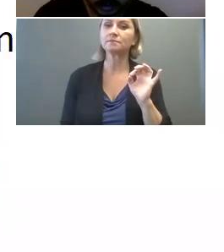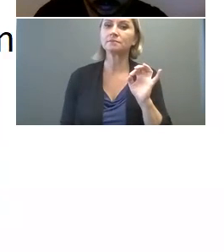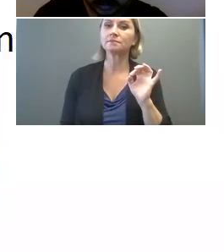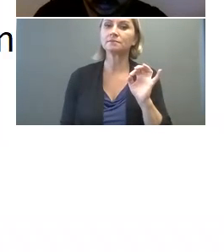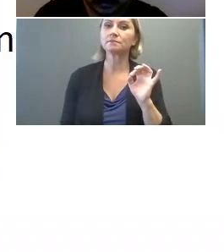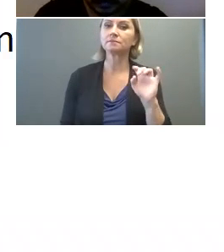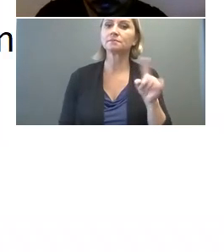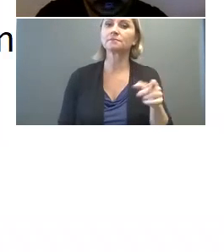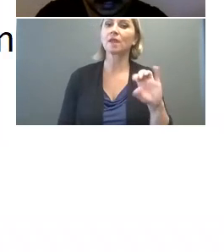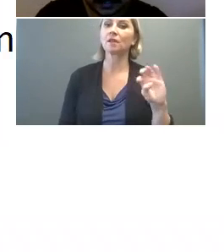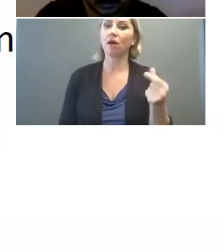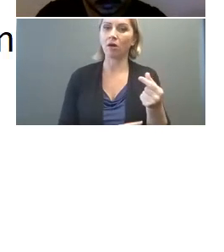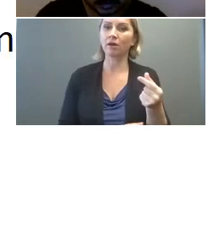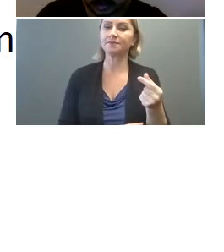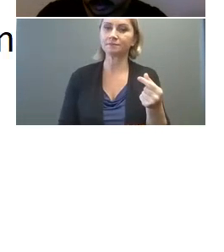log